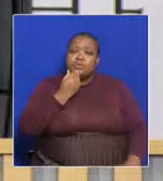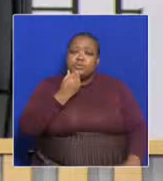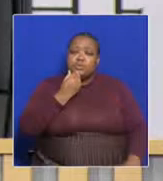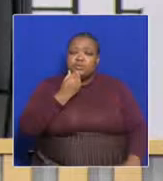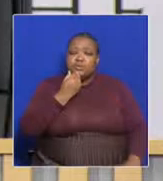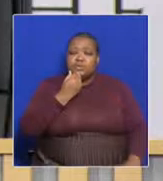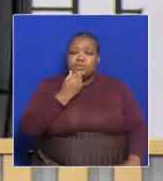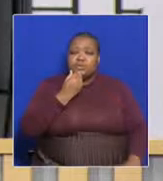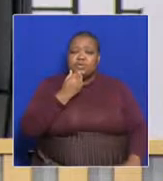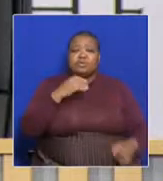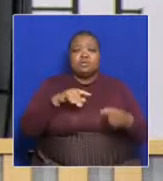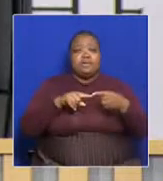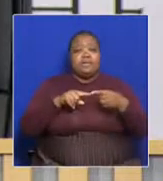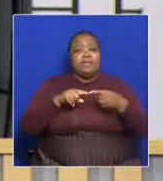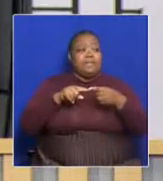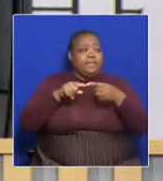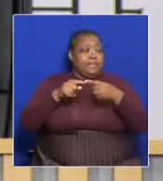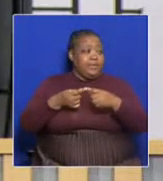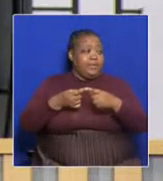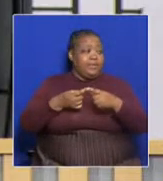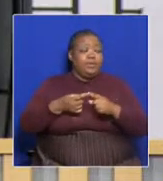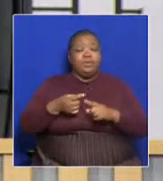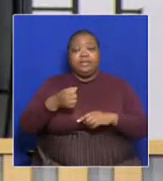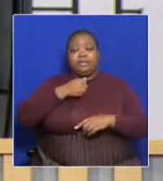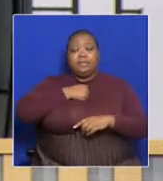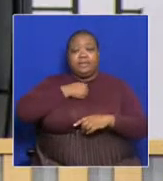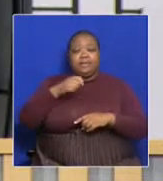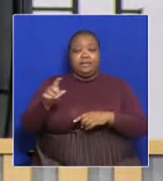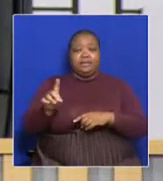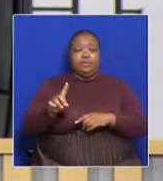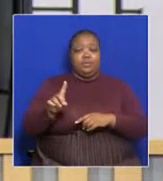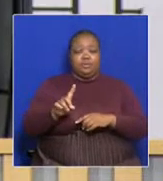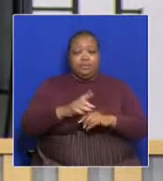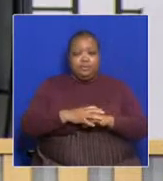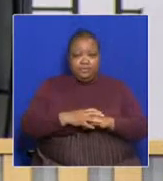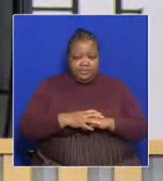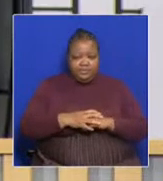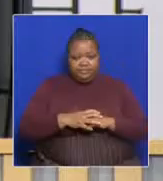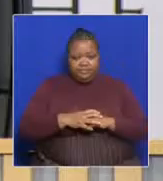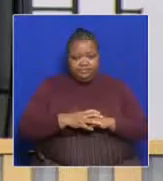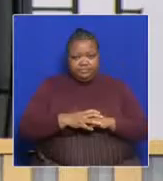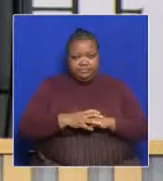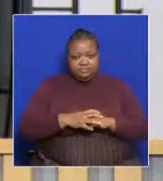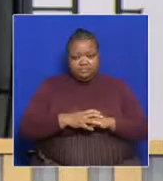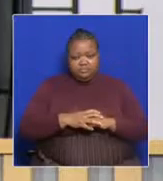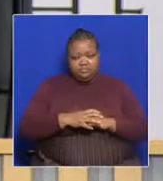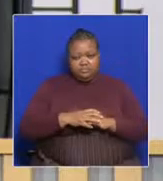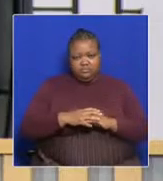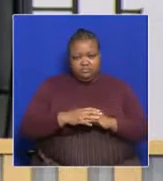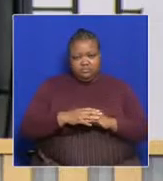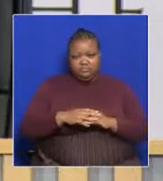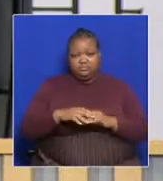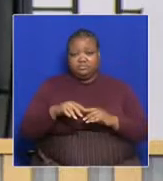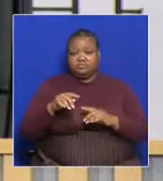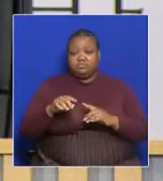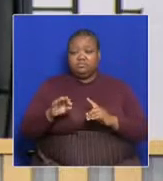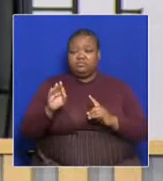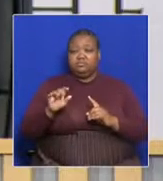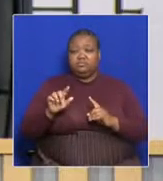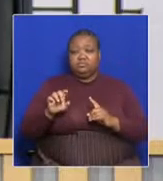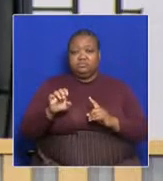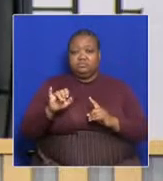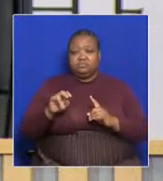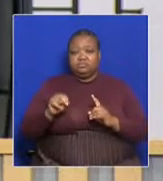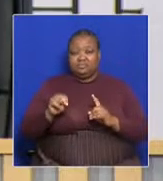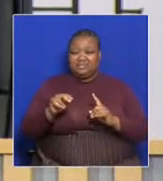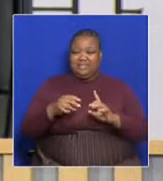that it was not something that was picked up by General Flynn as a major flaw in the handling of the